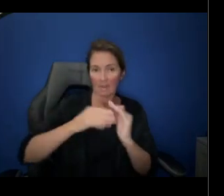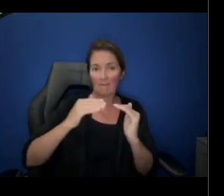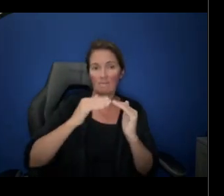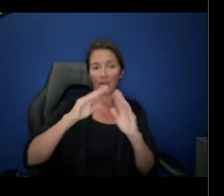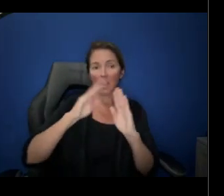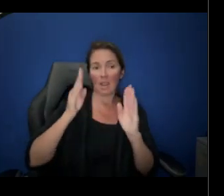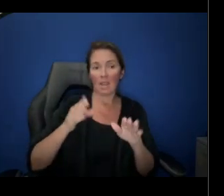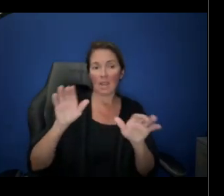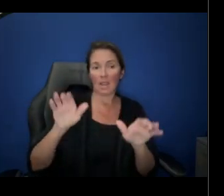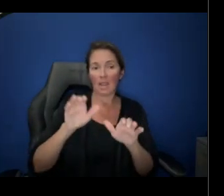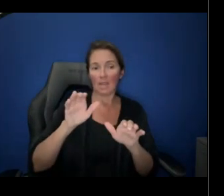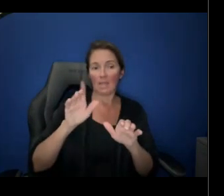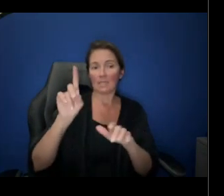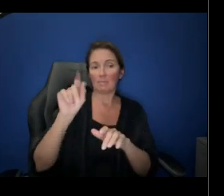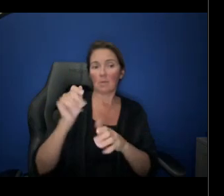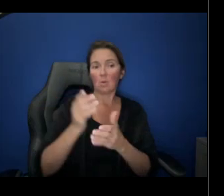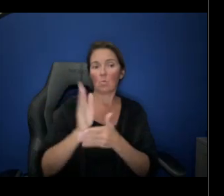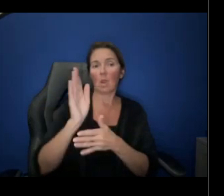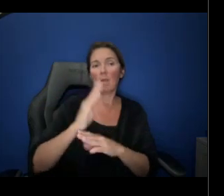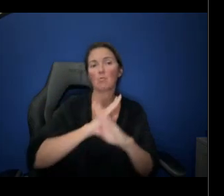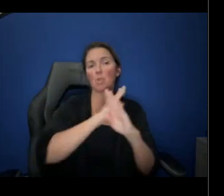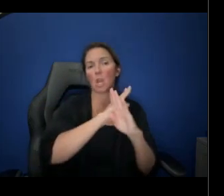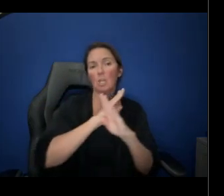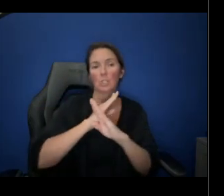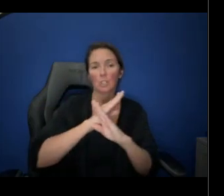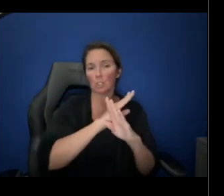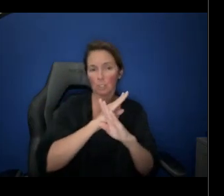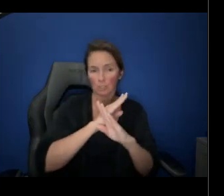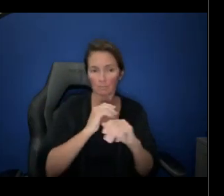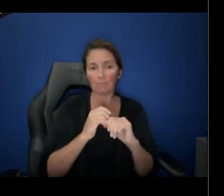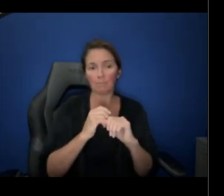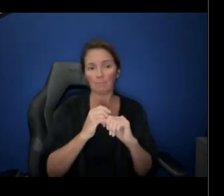Act's disability rights protections.